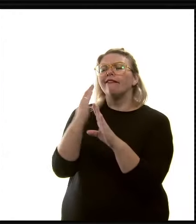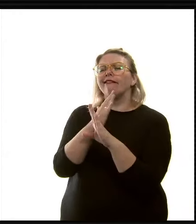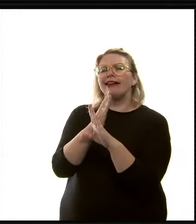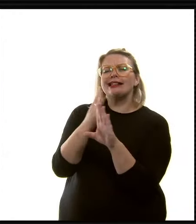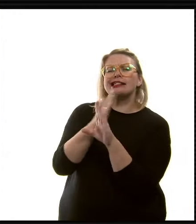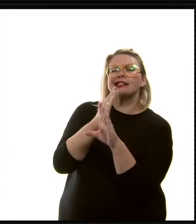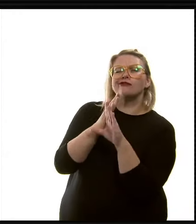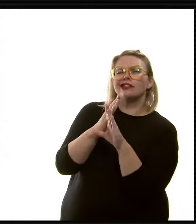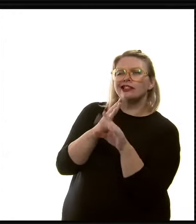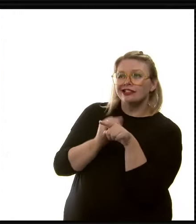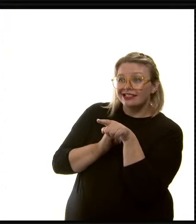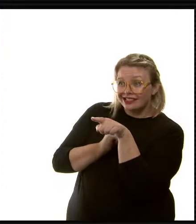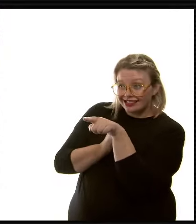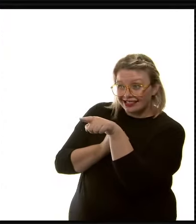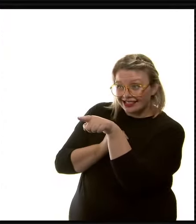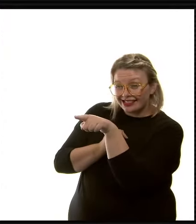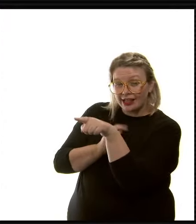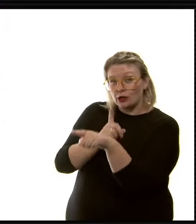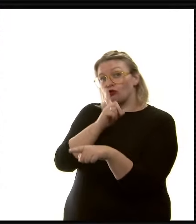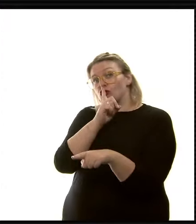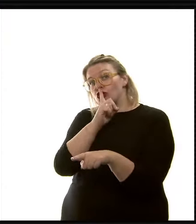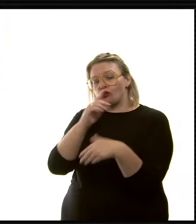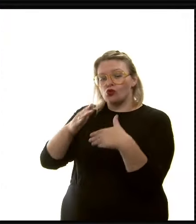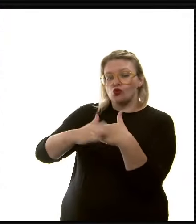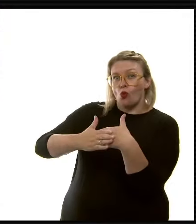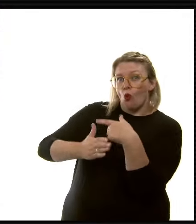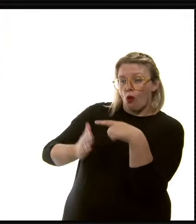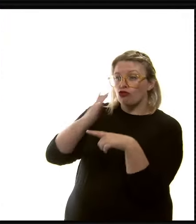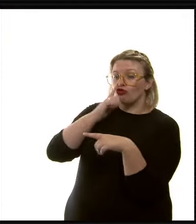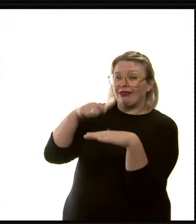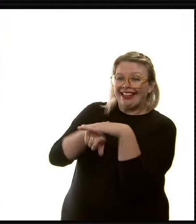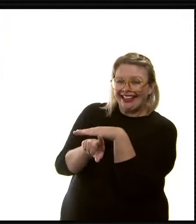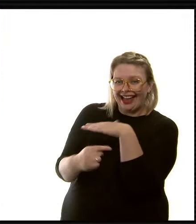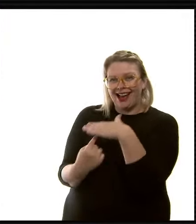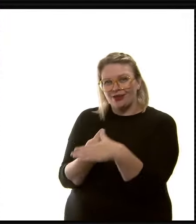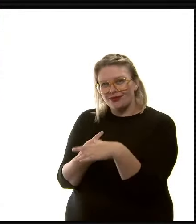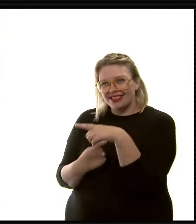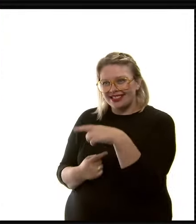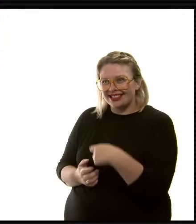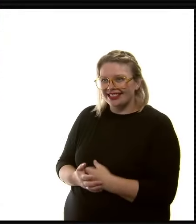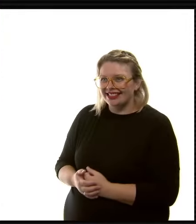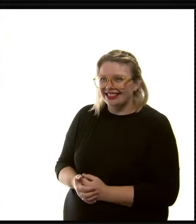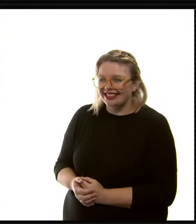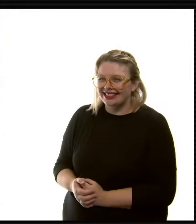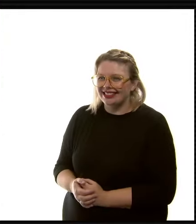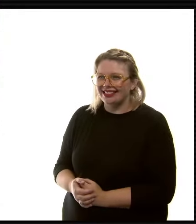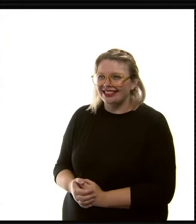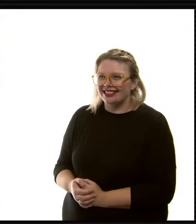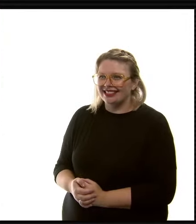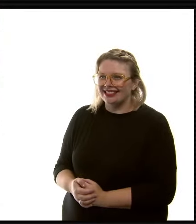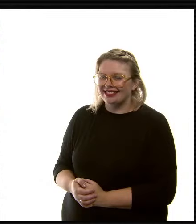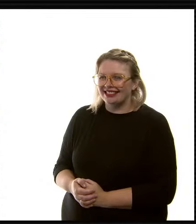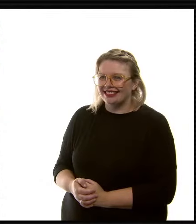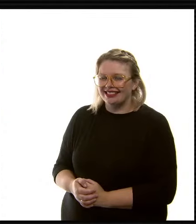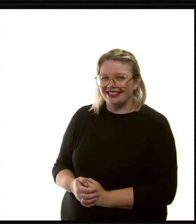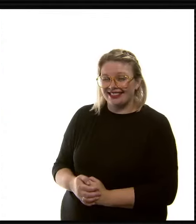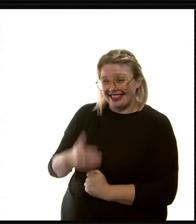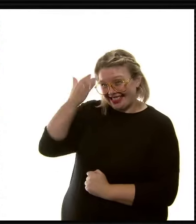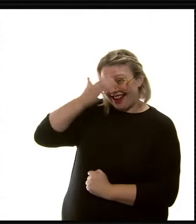rock. So we even have a door that's opening up over here. Oh, move, Knight. And you can